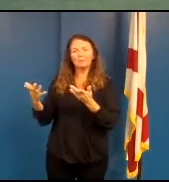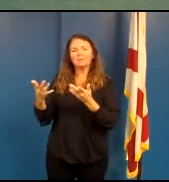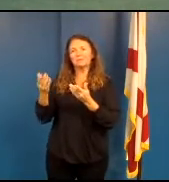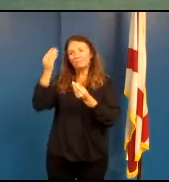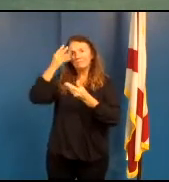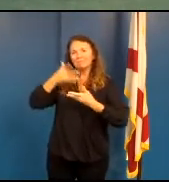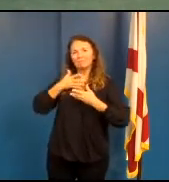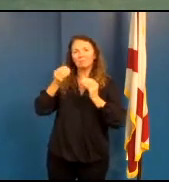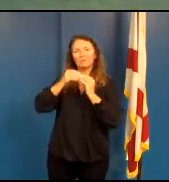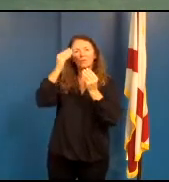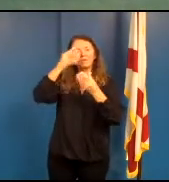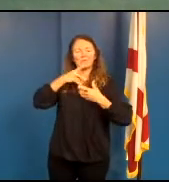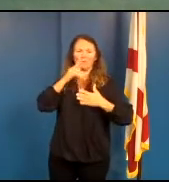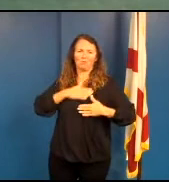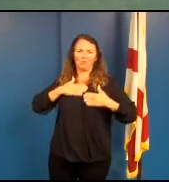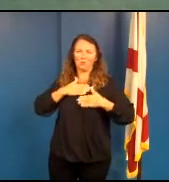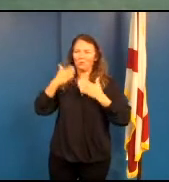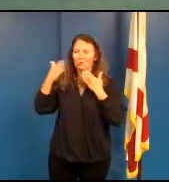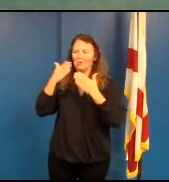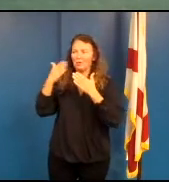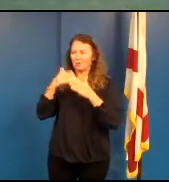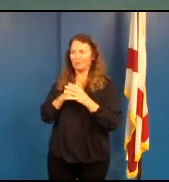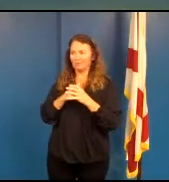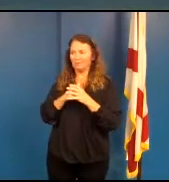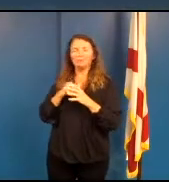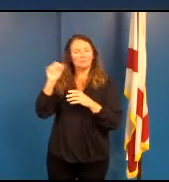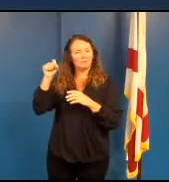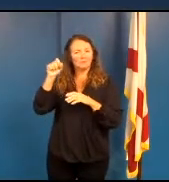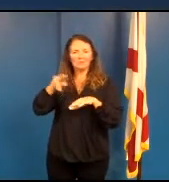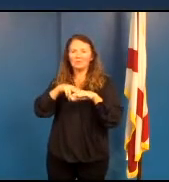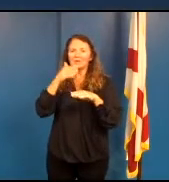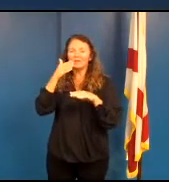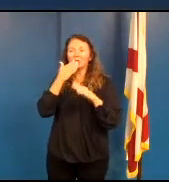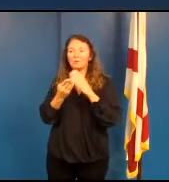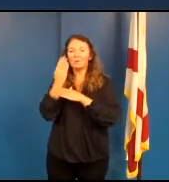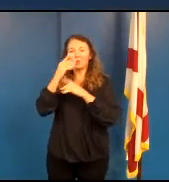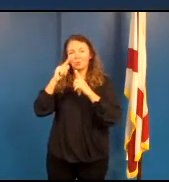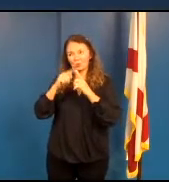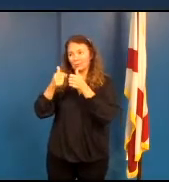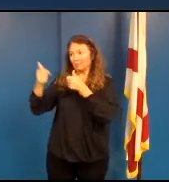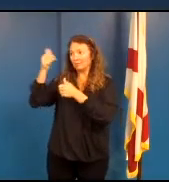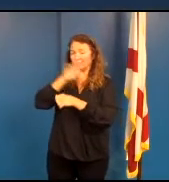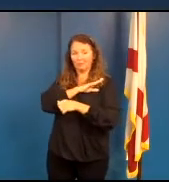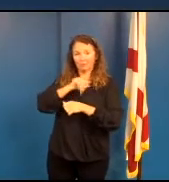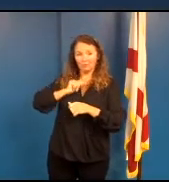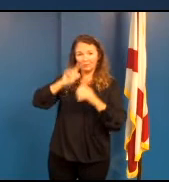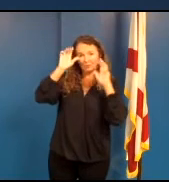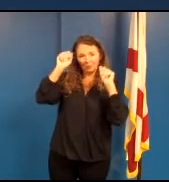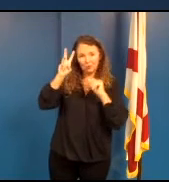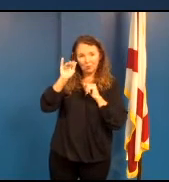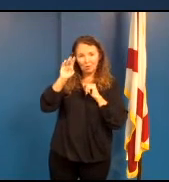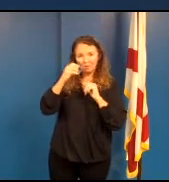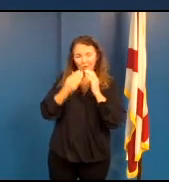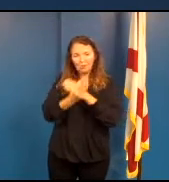giving us that update. So thank you so much. Thank you so much. Good morning, Madam Chair, rest of the board, President